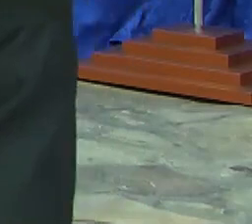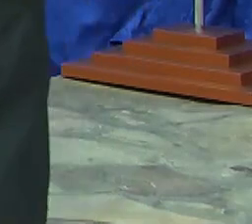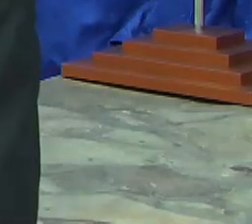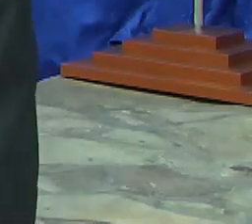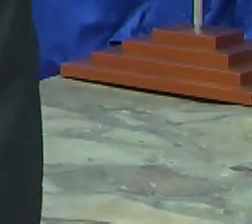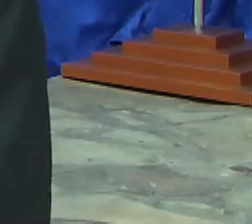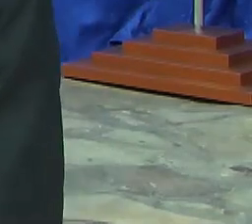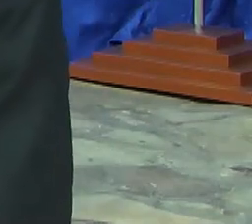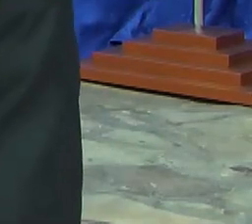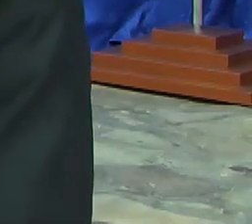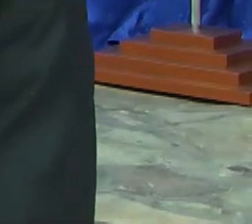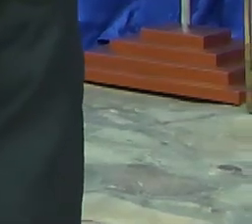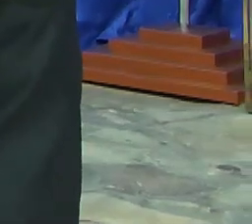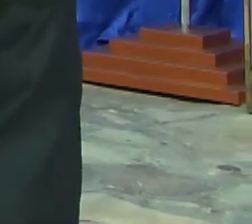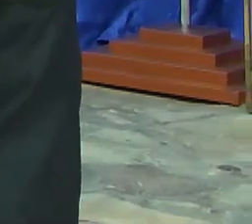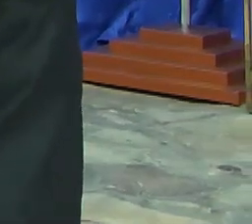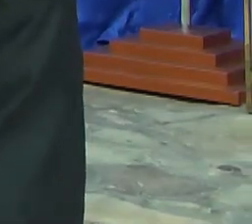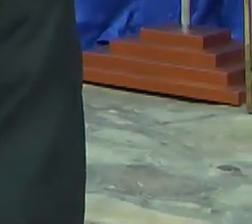And